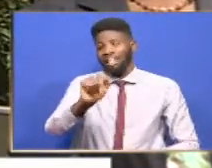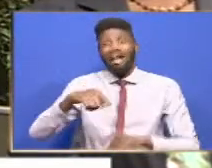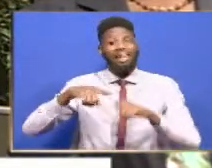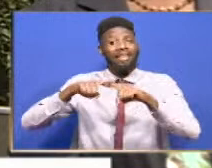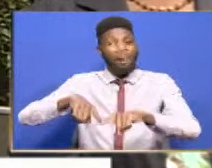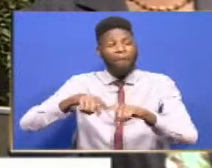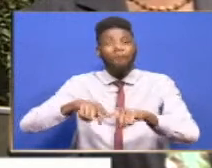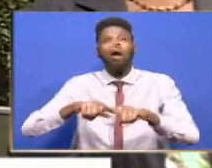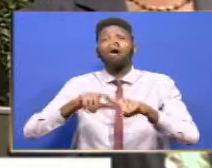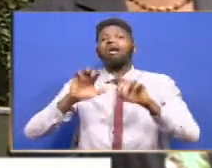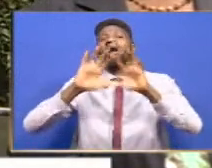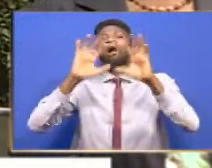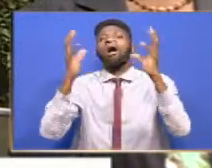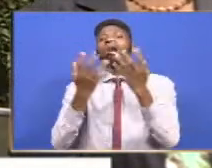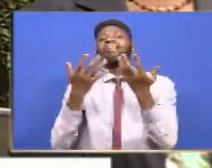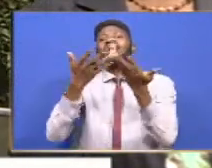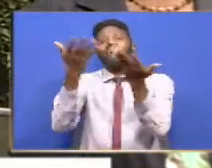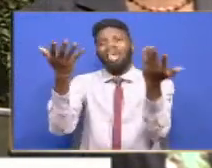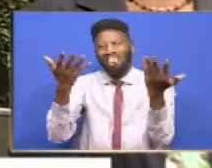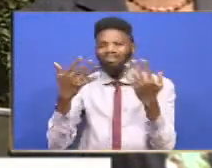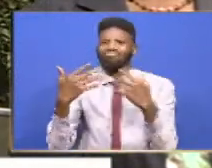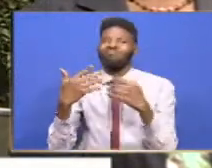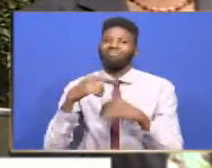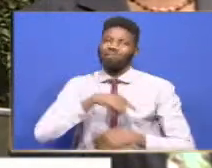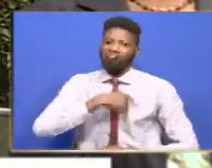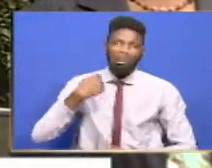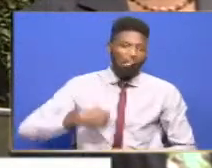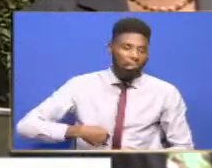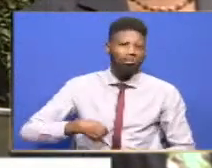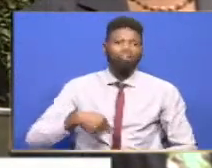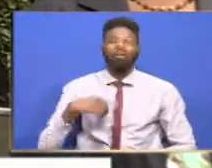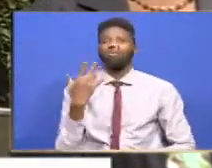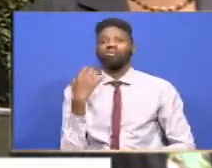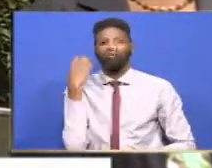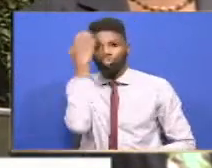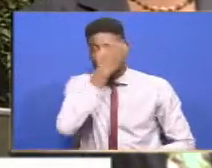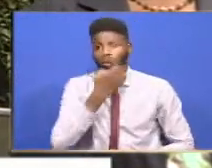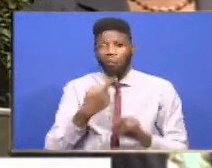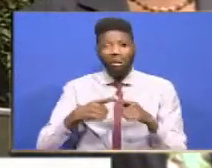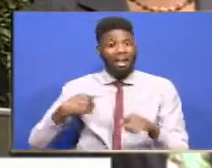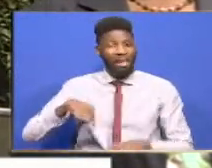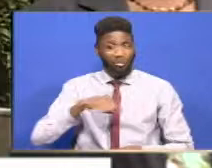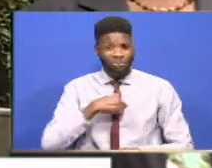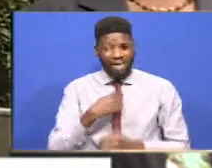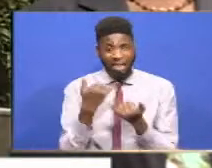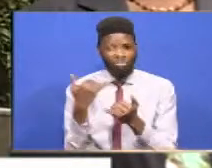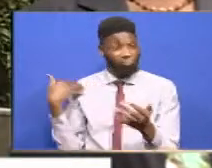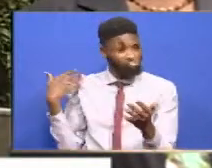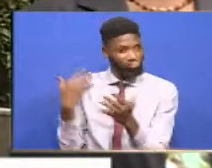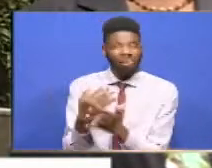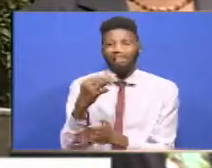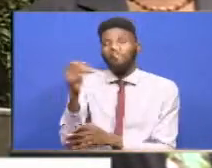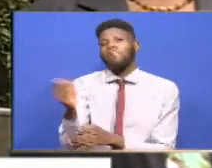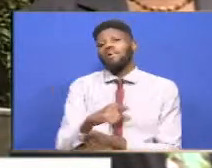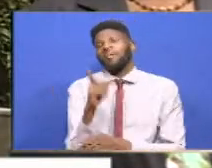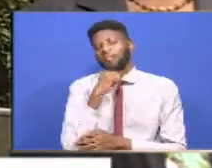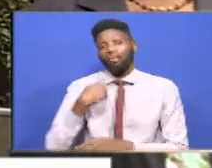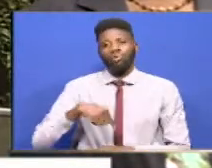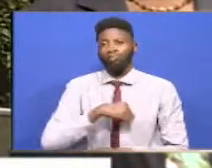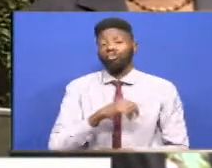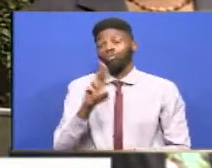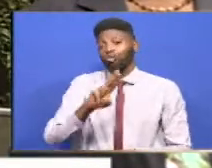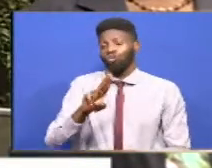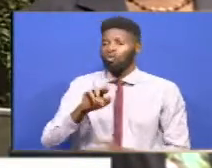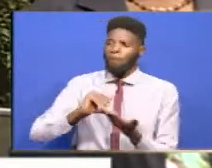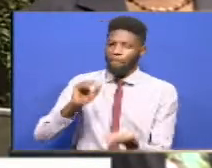outside the country, maybe from China, Europe. Now that we have done more than 3 months with the disease, we are using more and more of